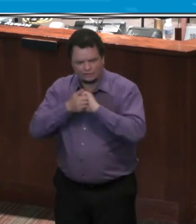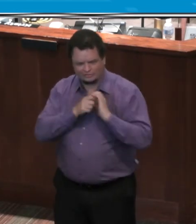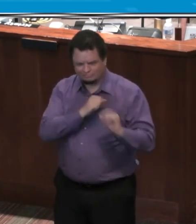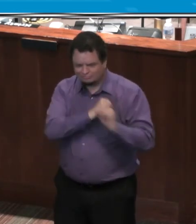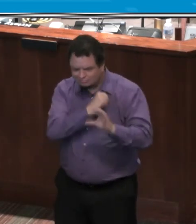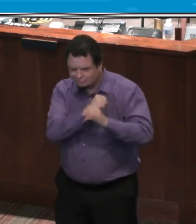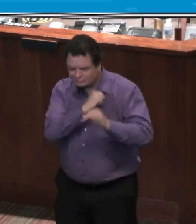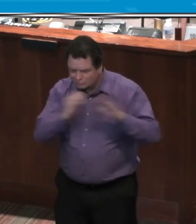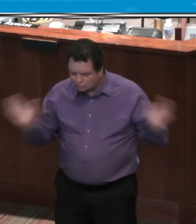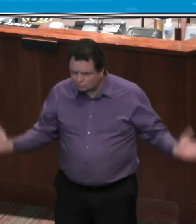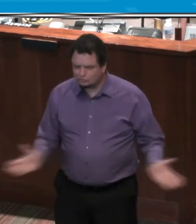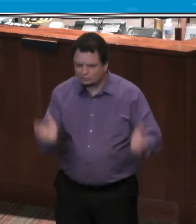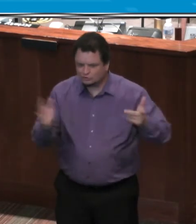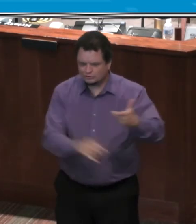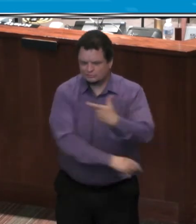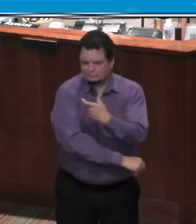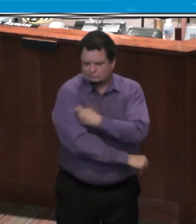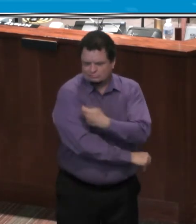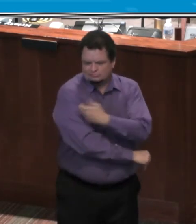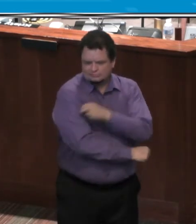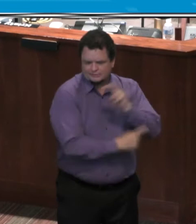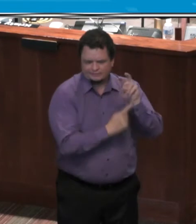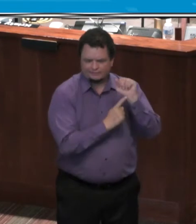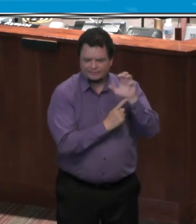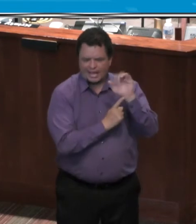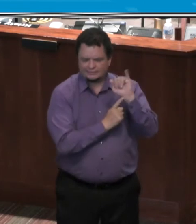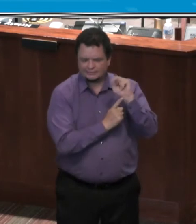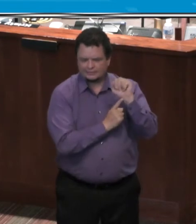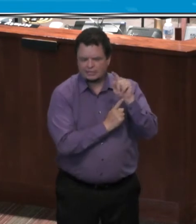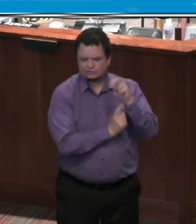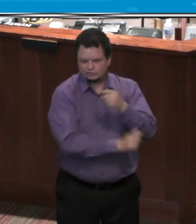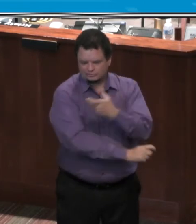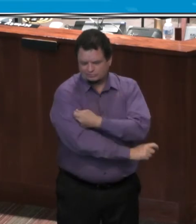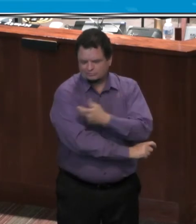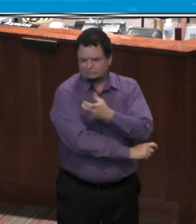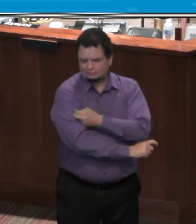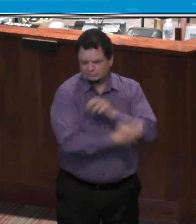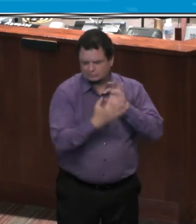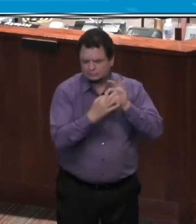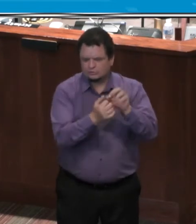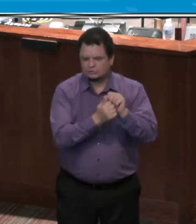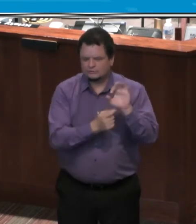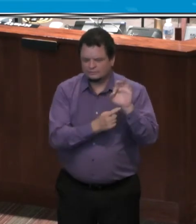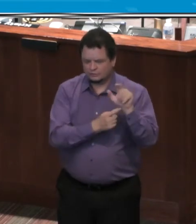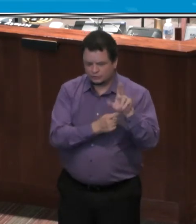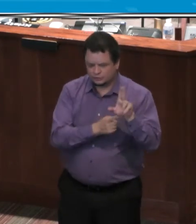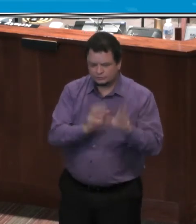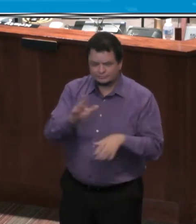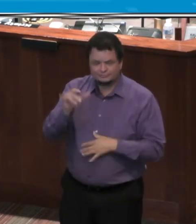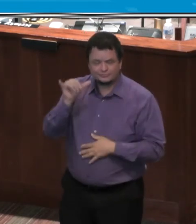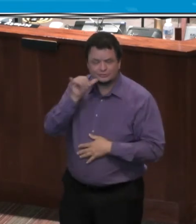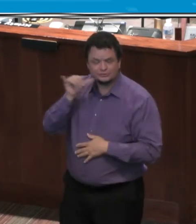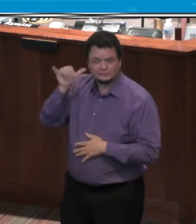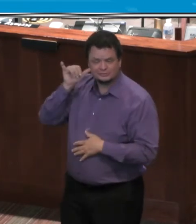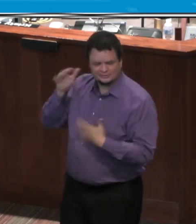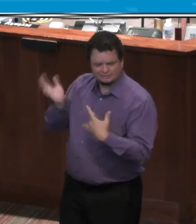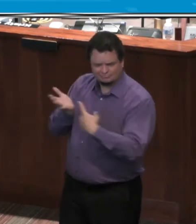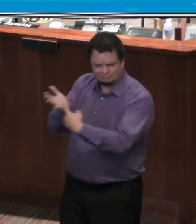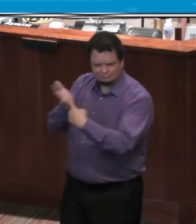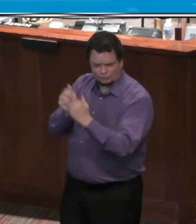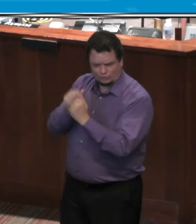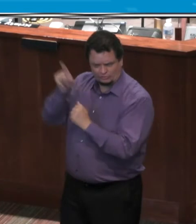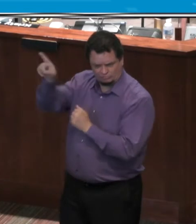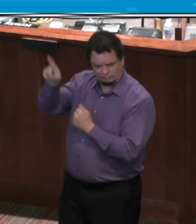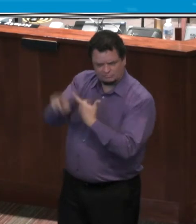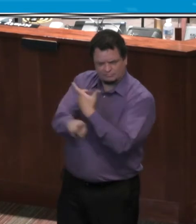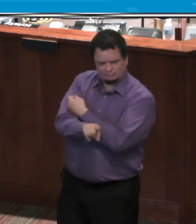we, yesterday, spoke with our immunization program manager, Christy Durbin, as we were talking about points of dispensing as it relates to COVID,